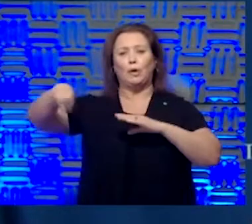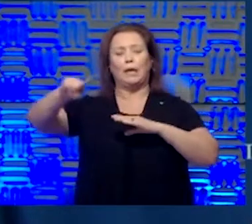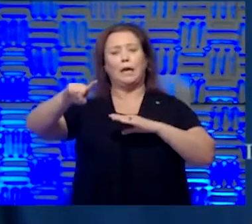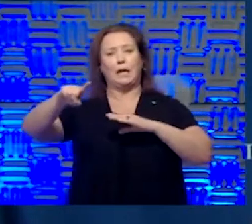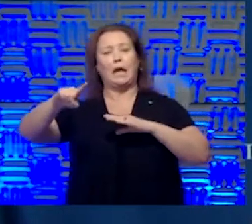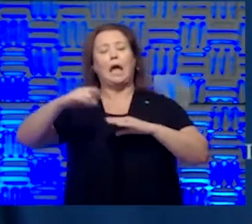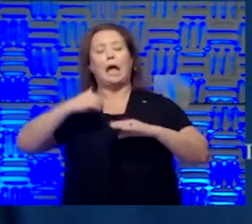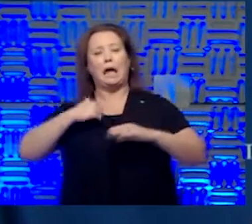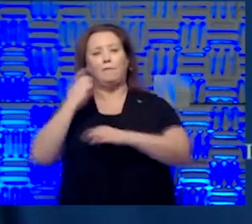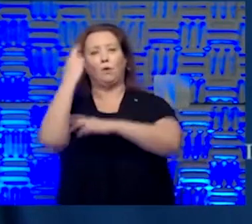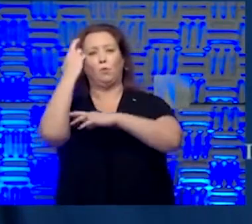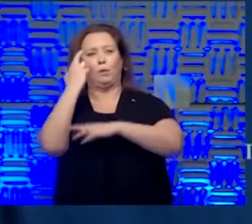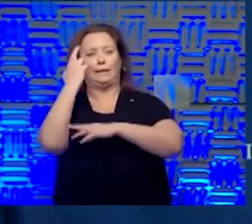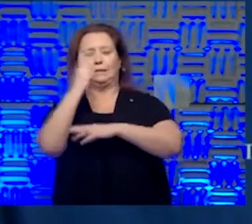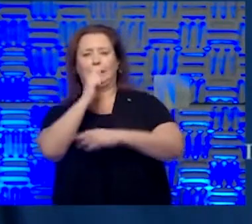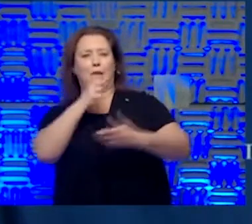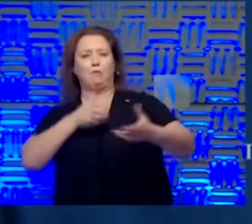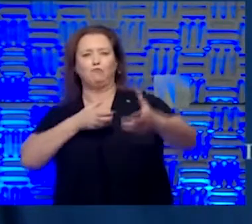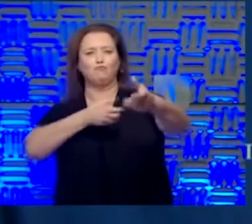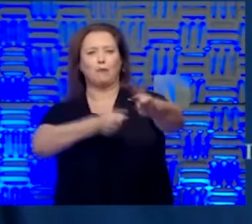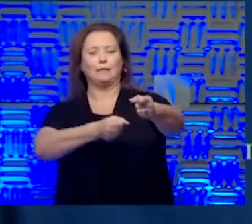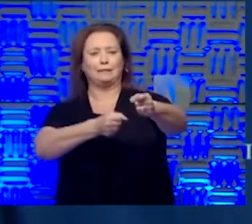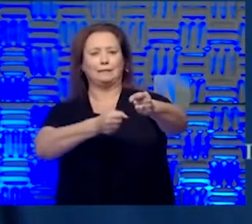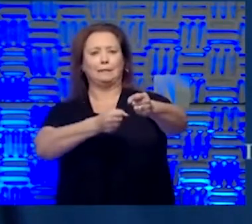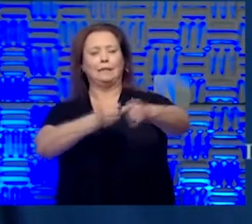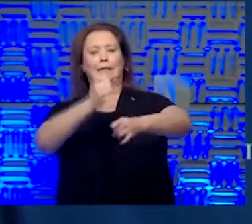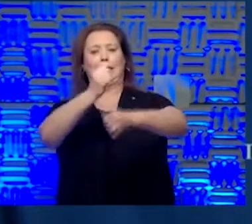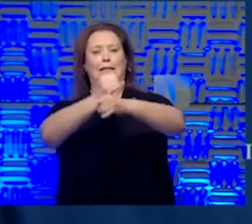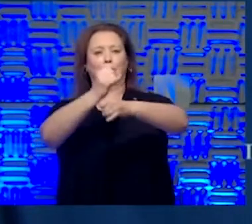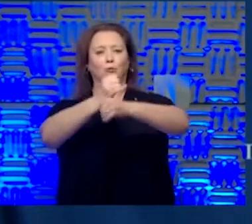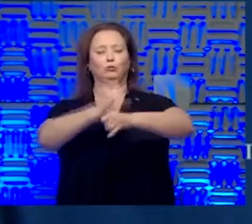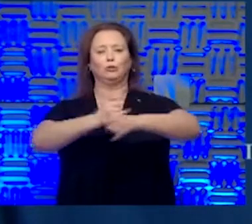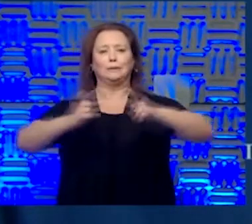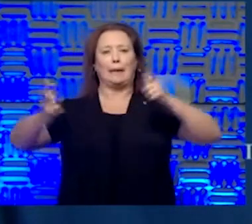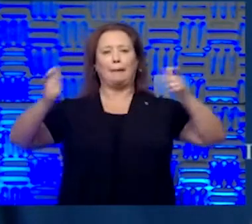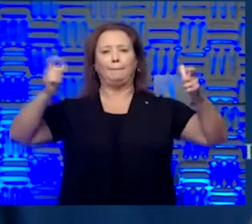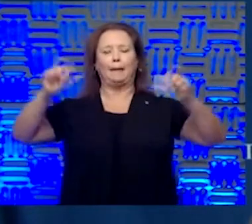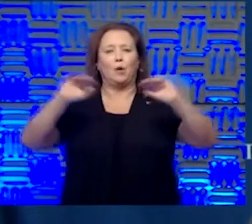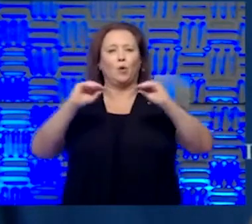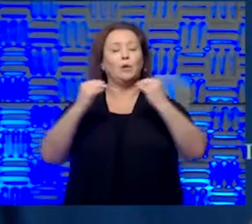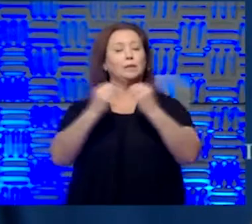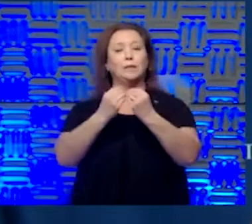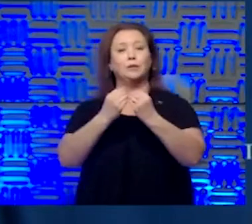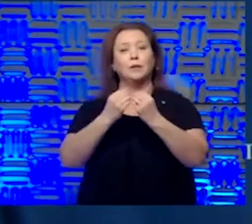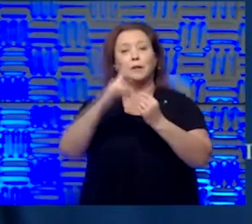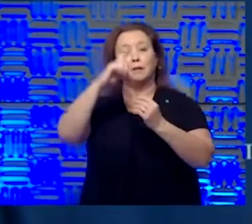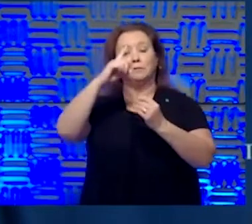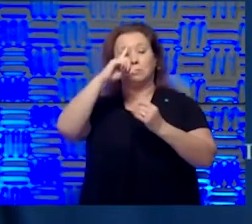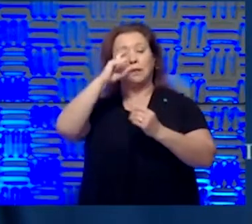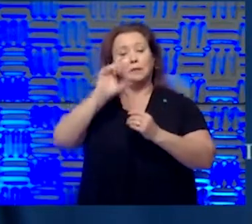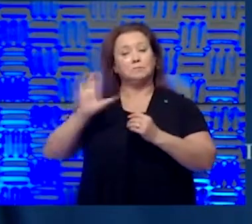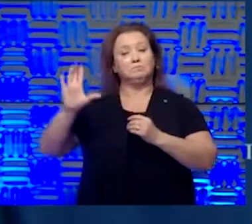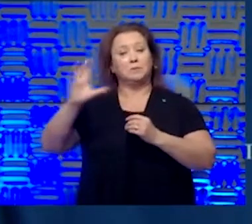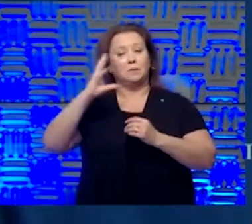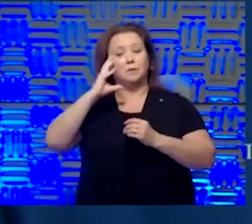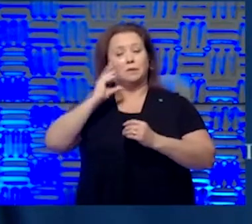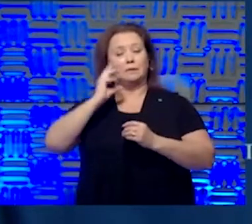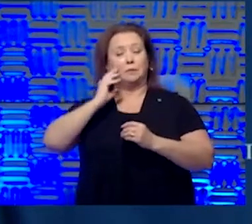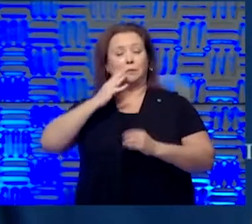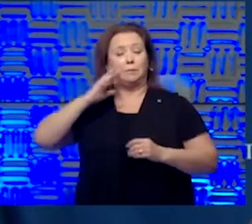justified reason for not trusting institutions and large organizations, because of bad experiences people have had.